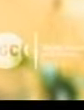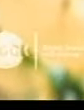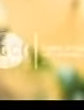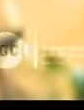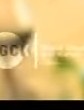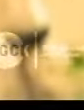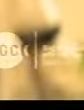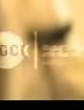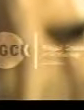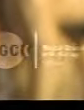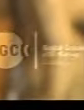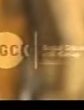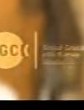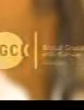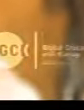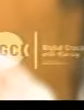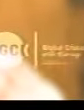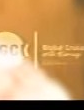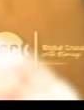and a golden lifeline.